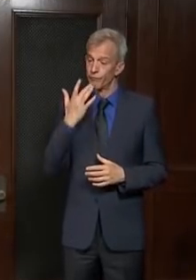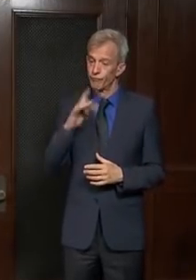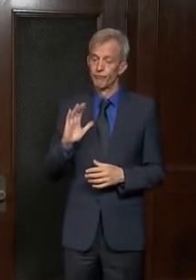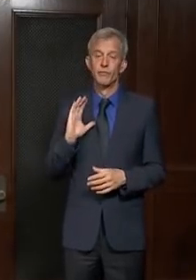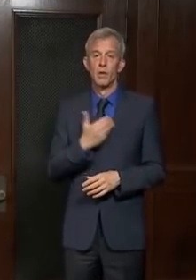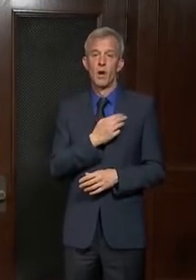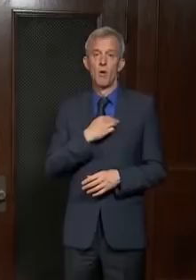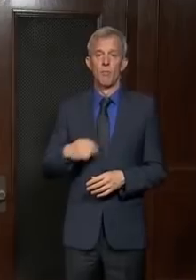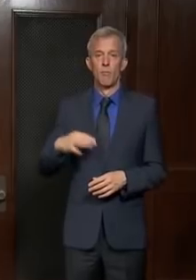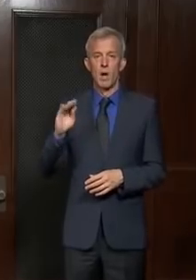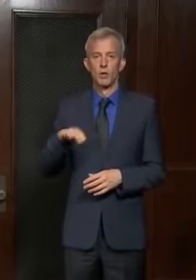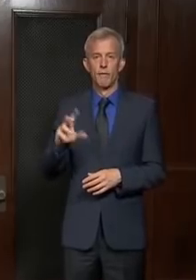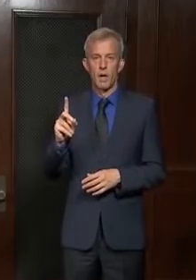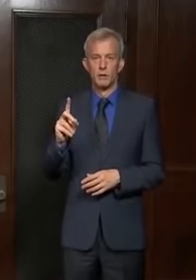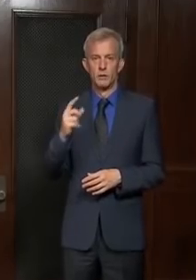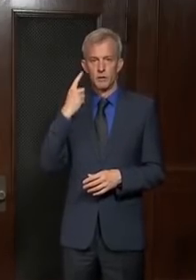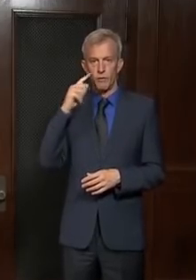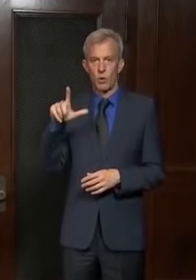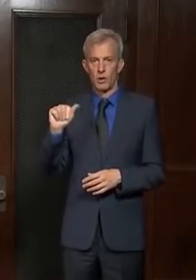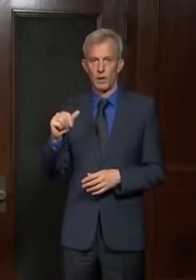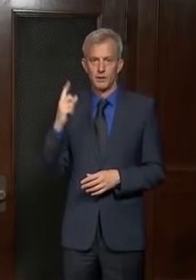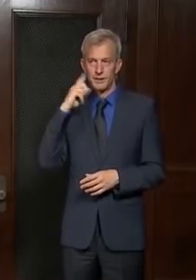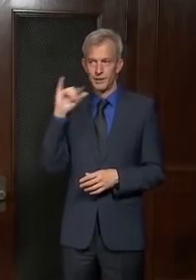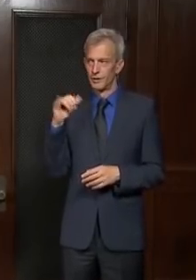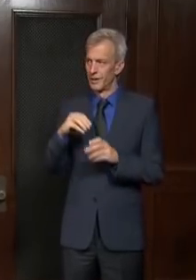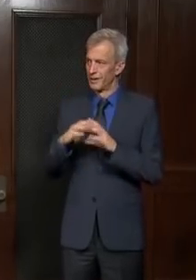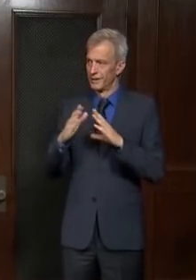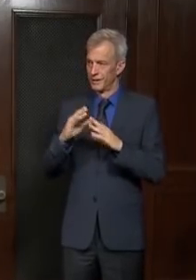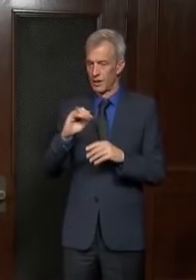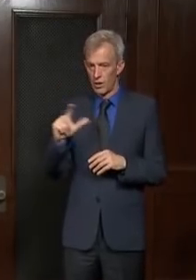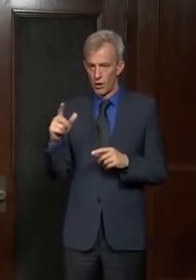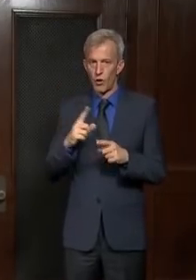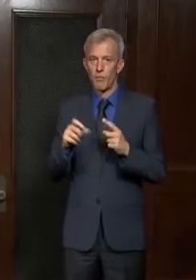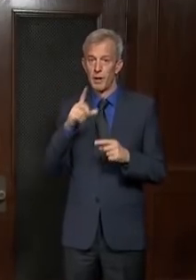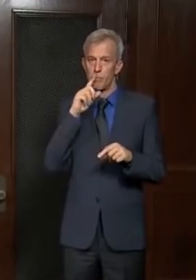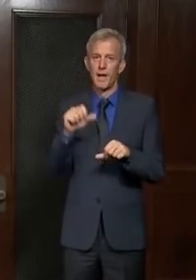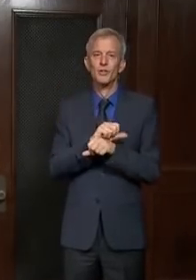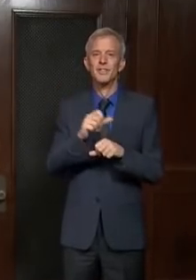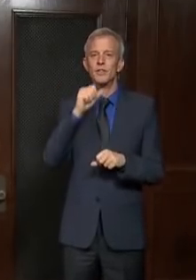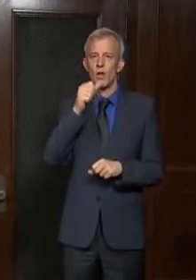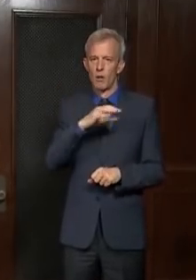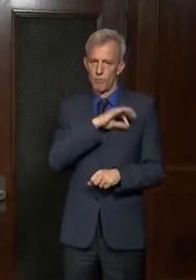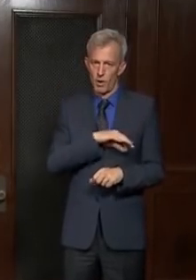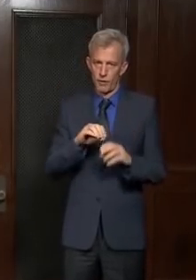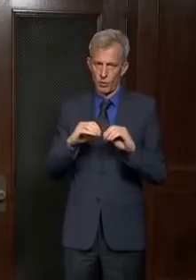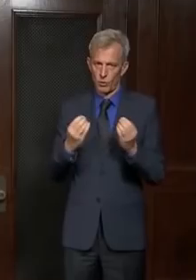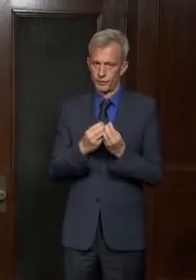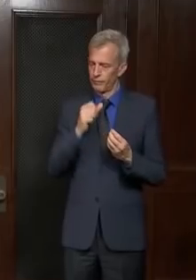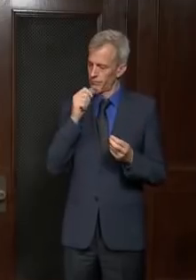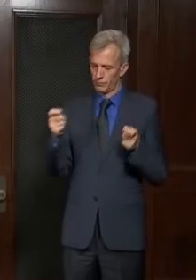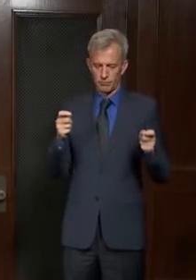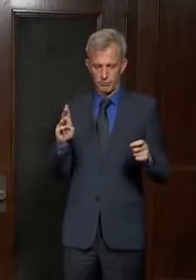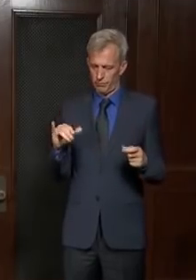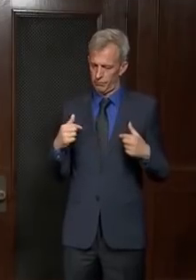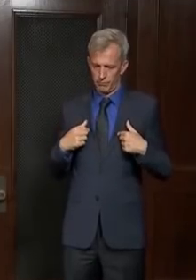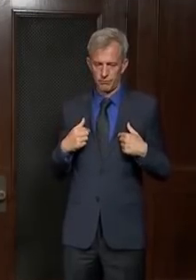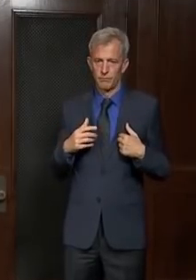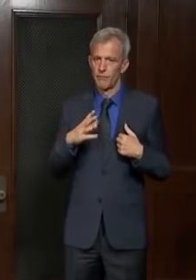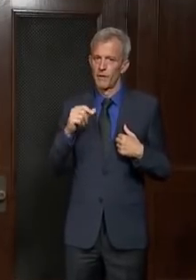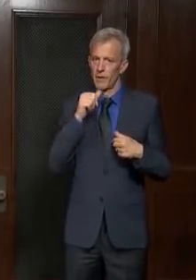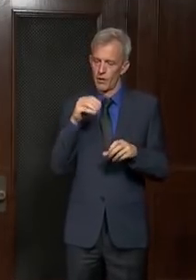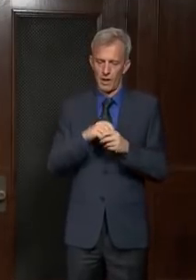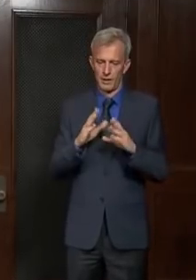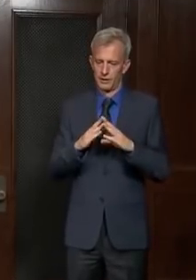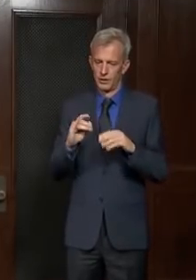Fund for Los Angeles, which I know sounds like it's something in City Hall, but it's a 501c3 nonprofit, not controlled by me and not in City